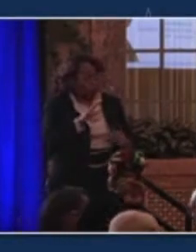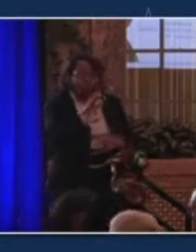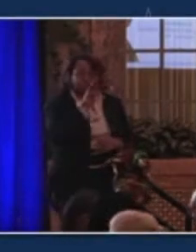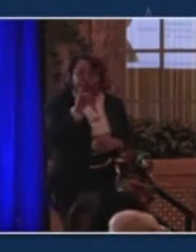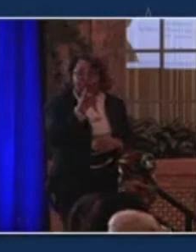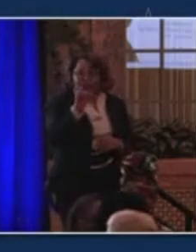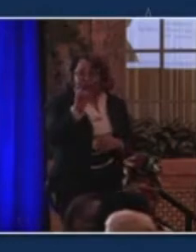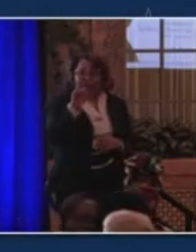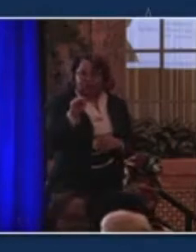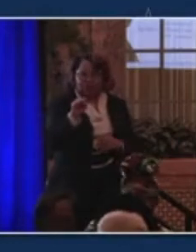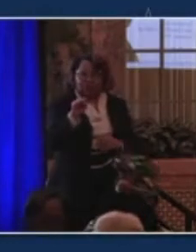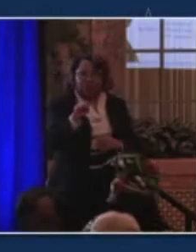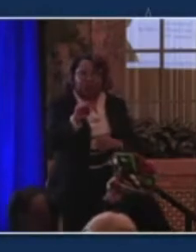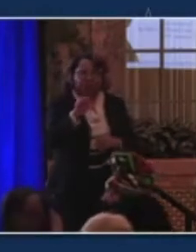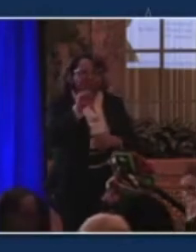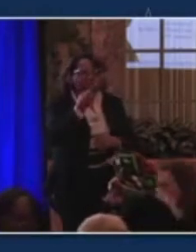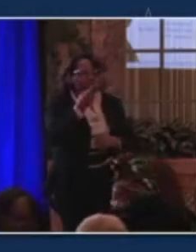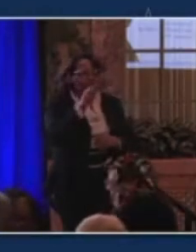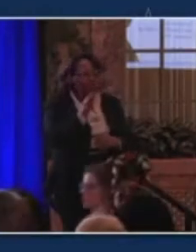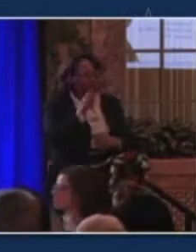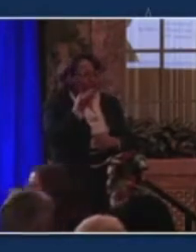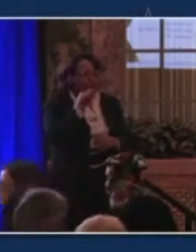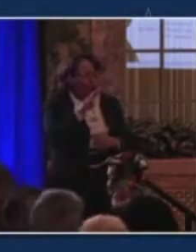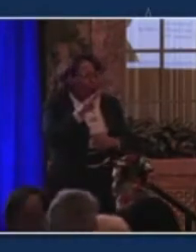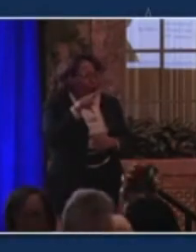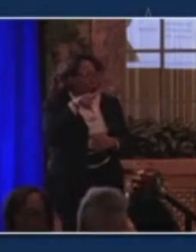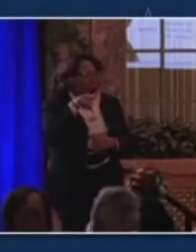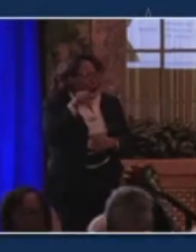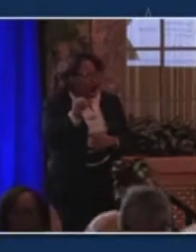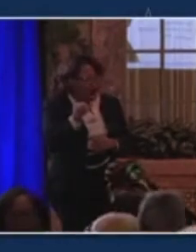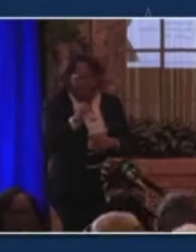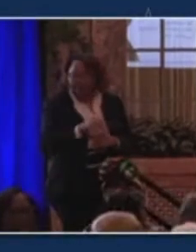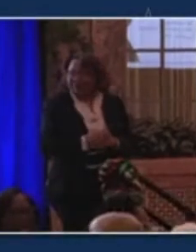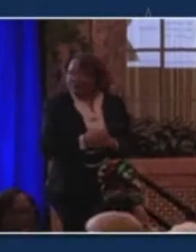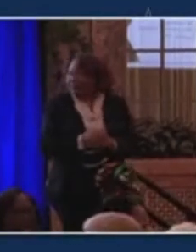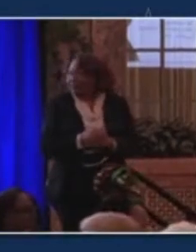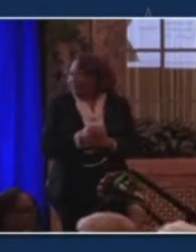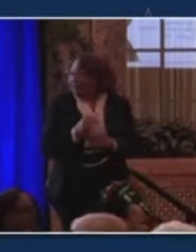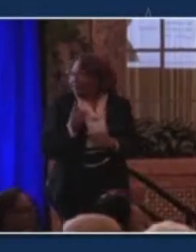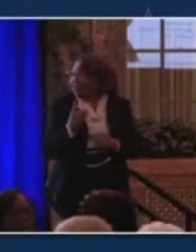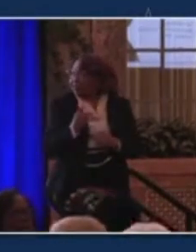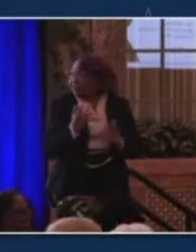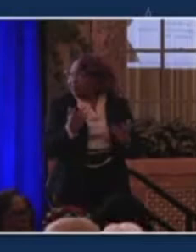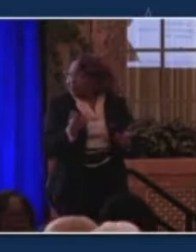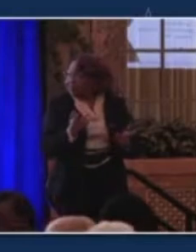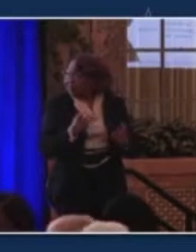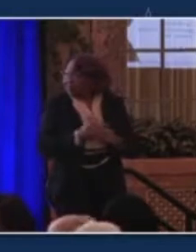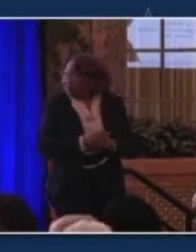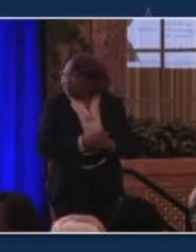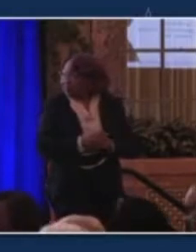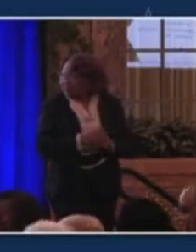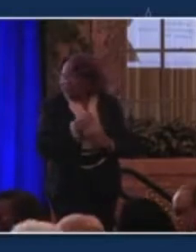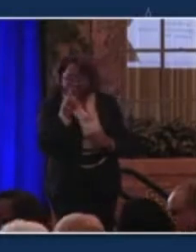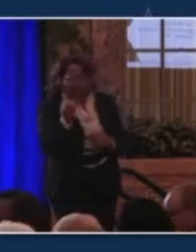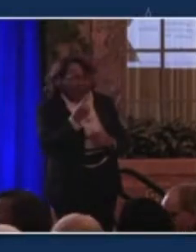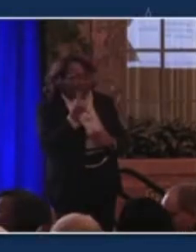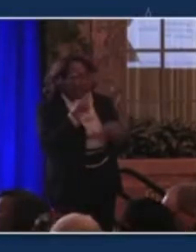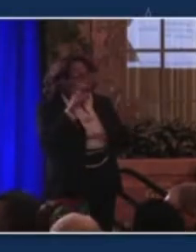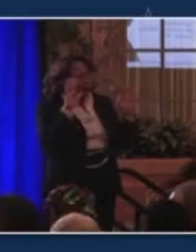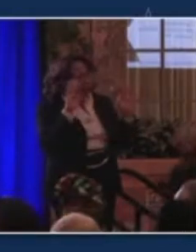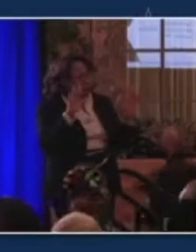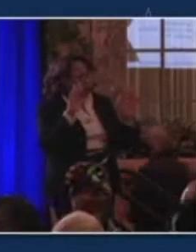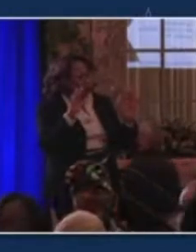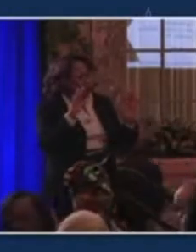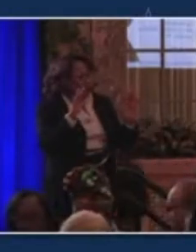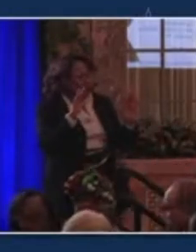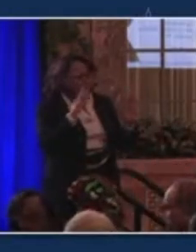her pronouns. Thank you, Richard Steele, for that warm introduction. It's always so great to see you,